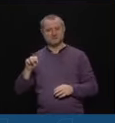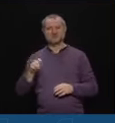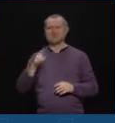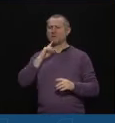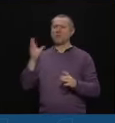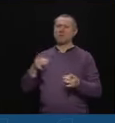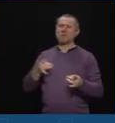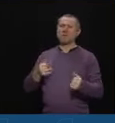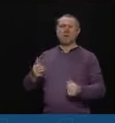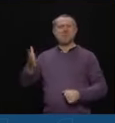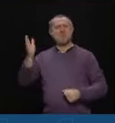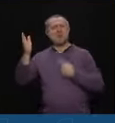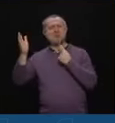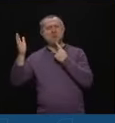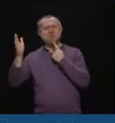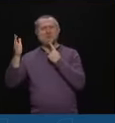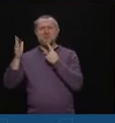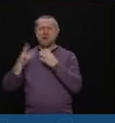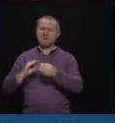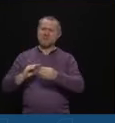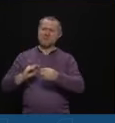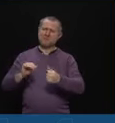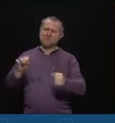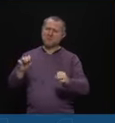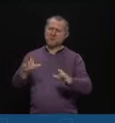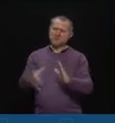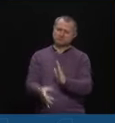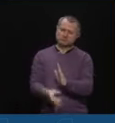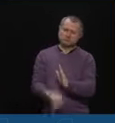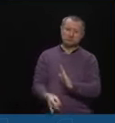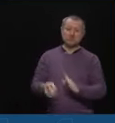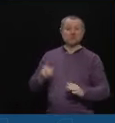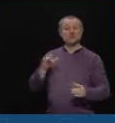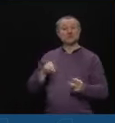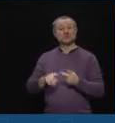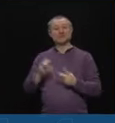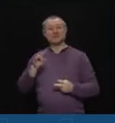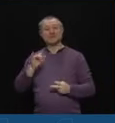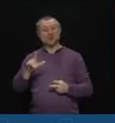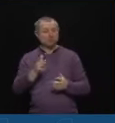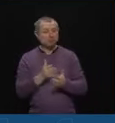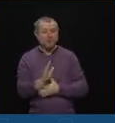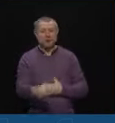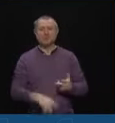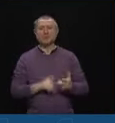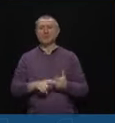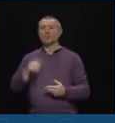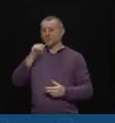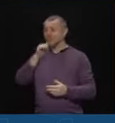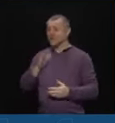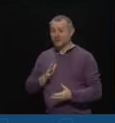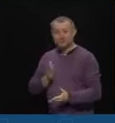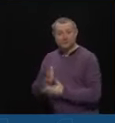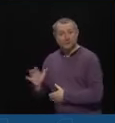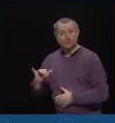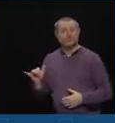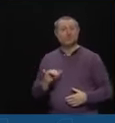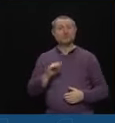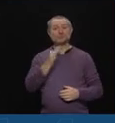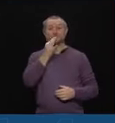not just civil rights, but also women's rights. And we're just almost on the verge of Women's History Month. So it's a great intersection. I've been to